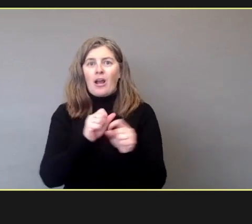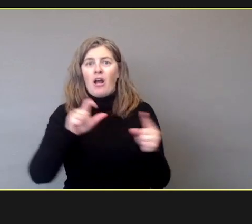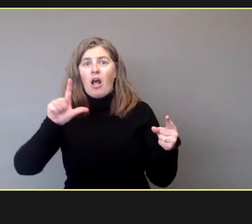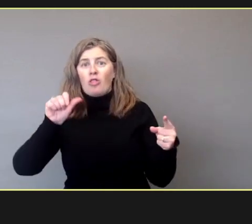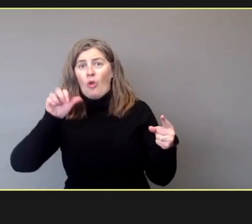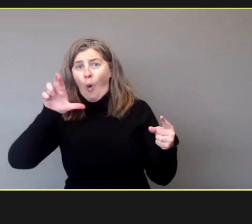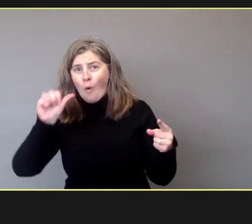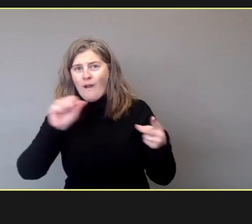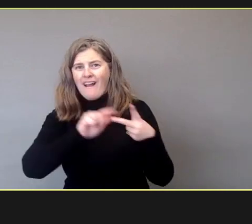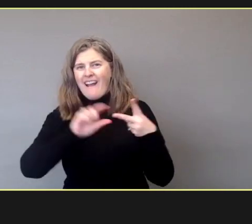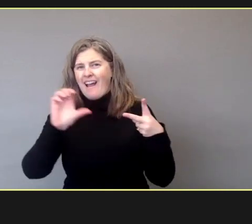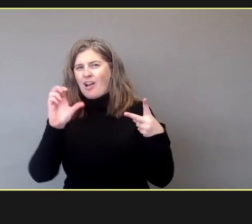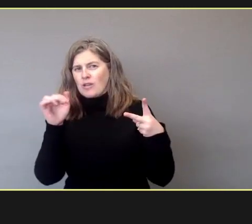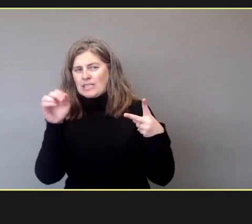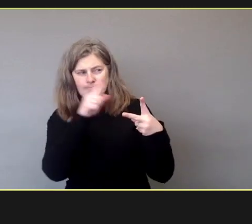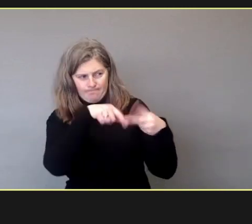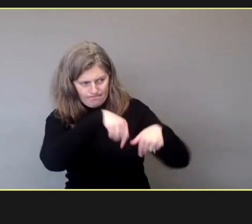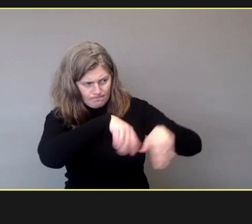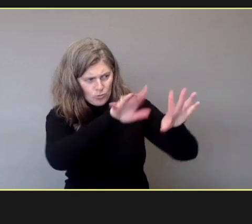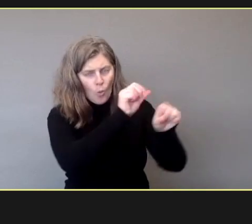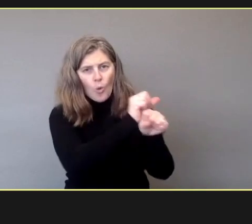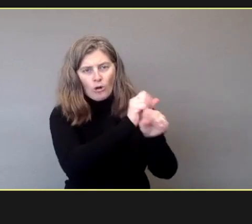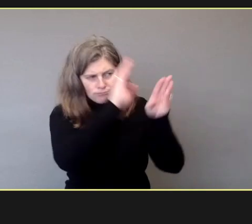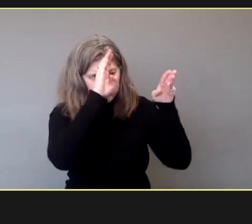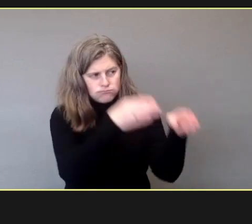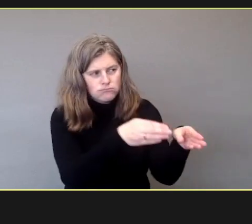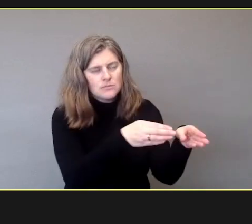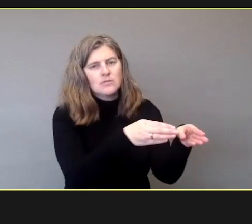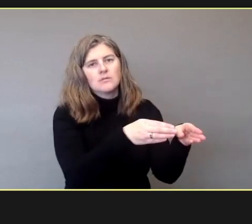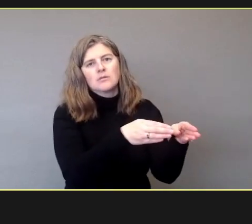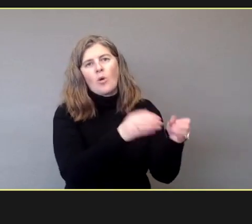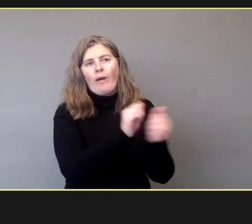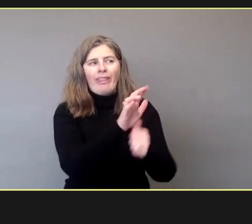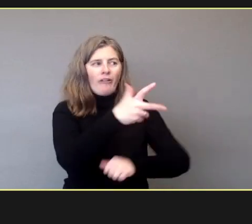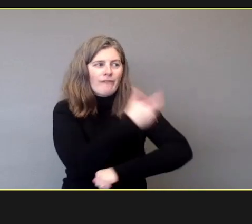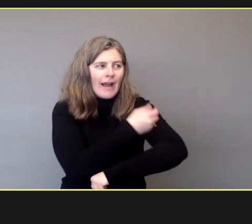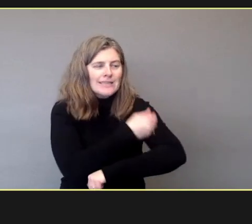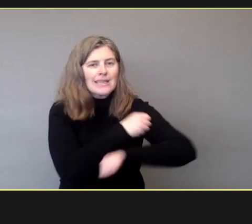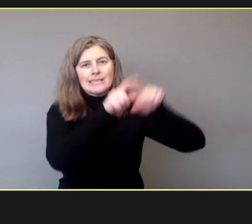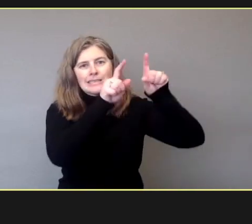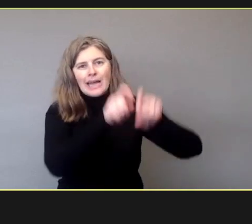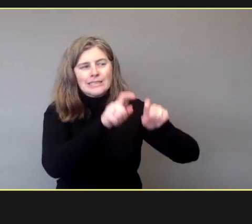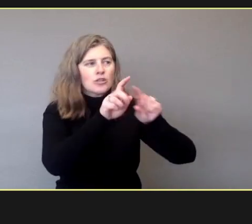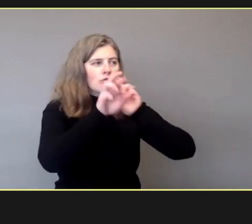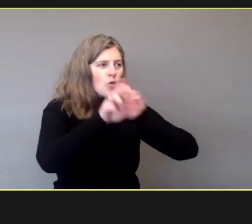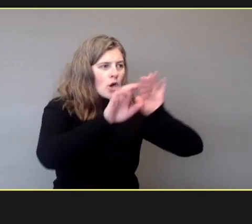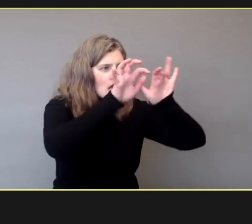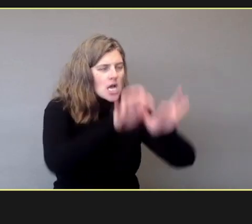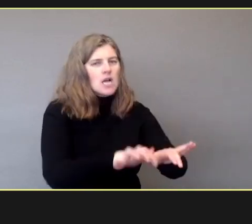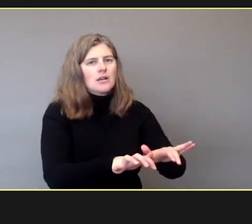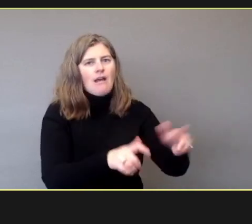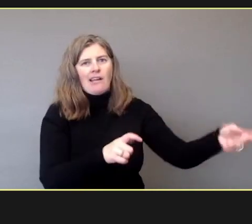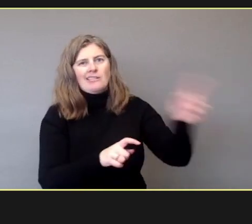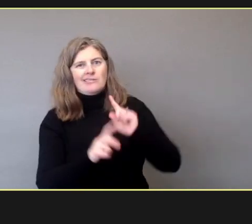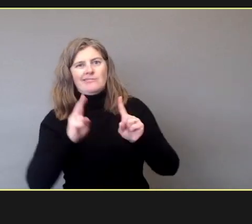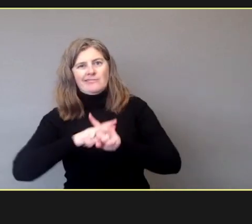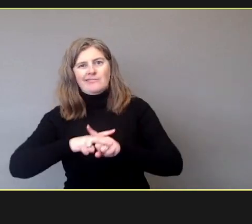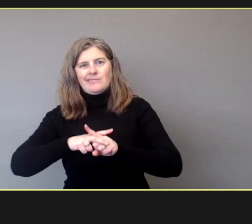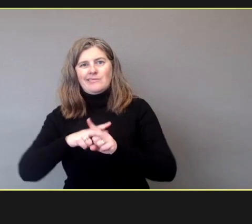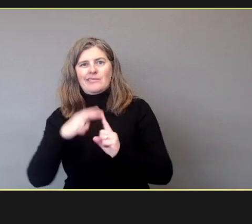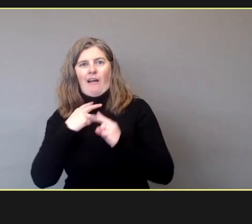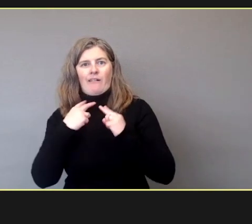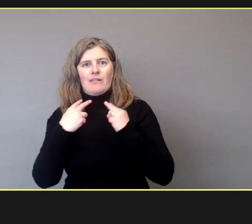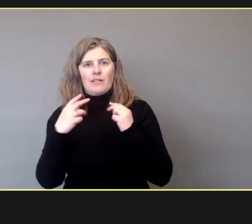and Christine to do what they need to do with vaccines, testing, and reporting. And I think we'll settle